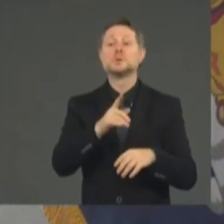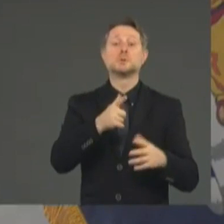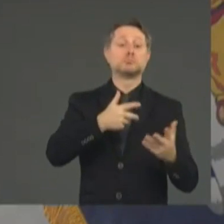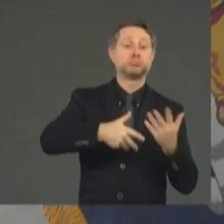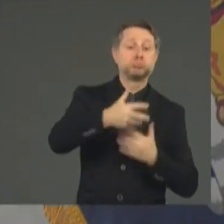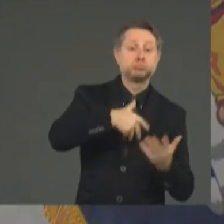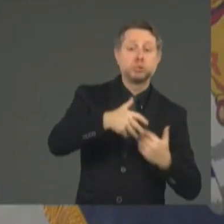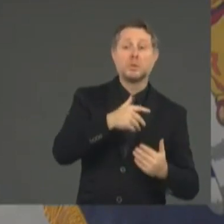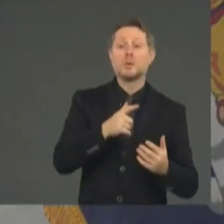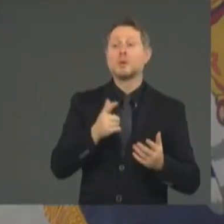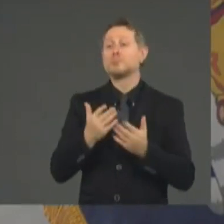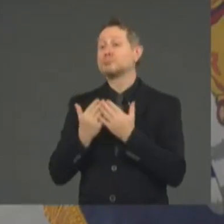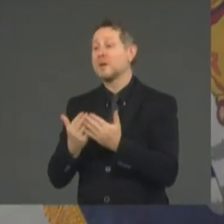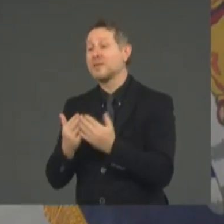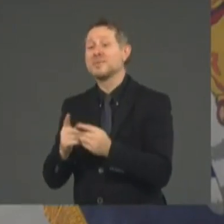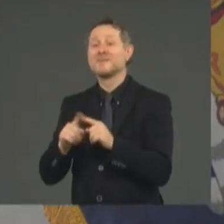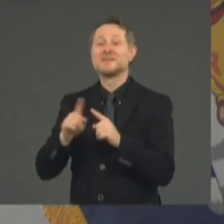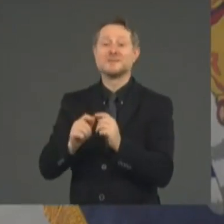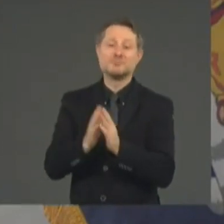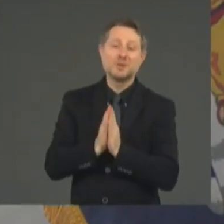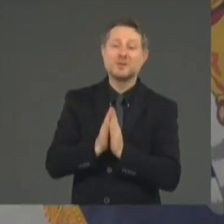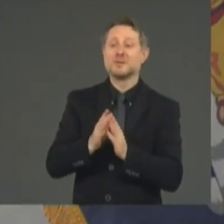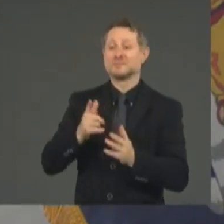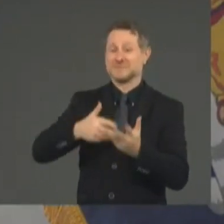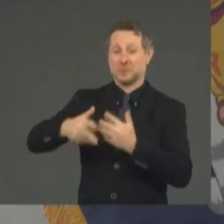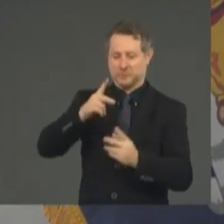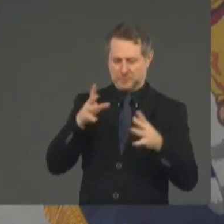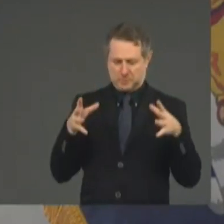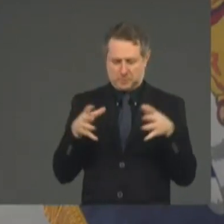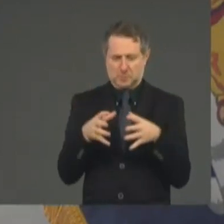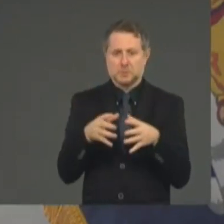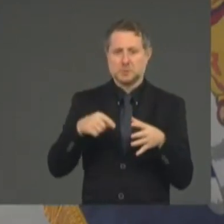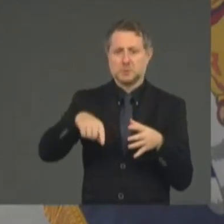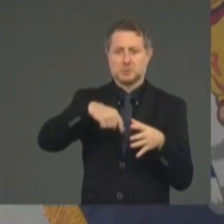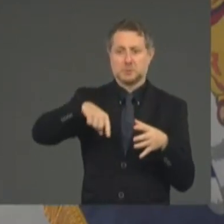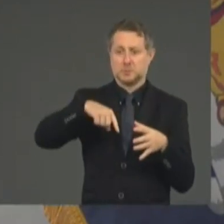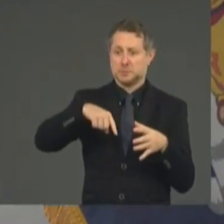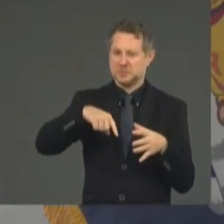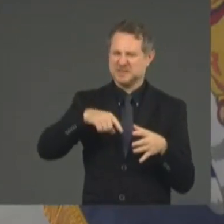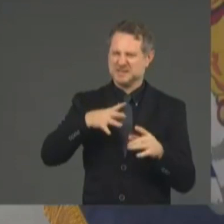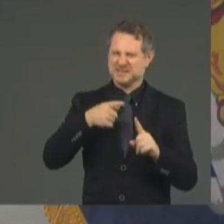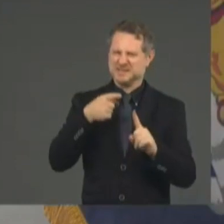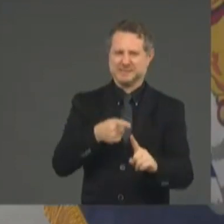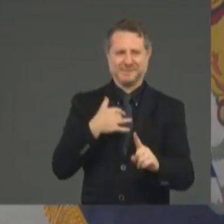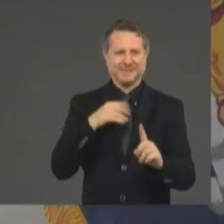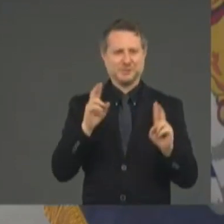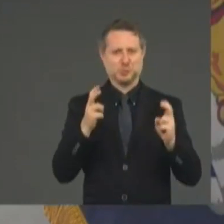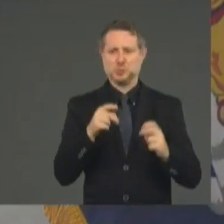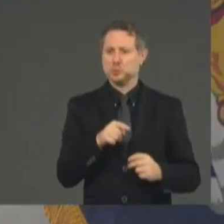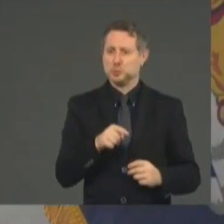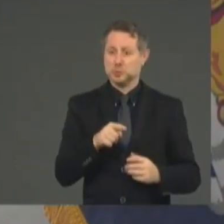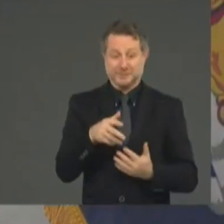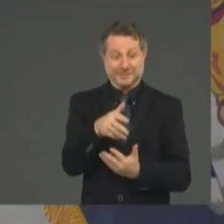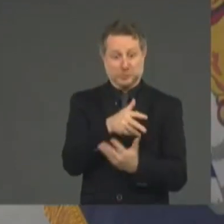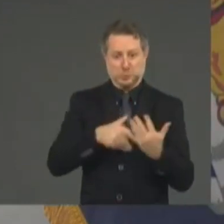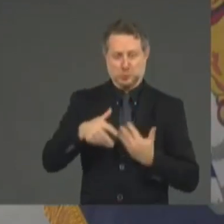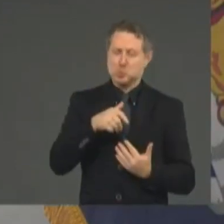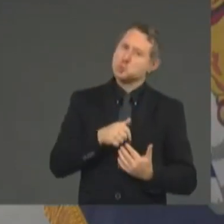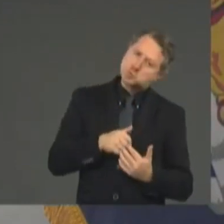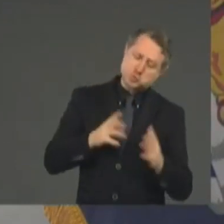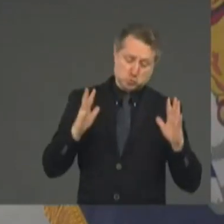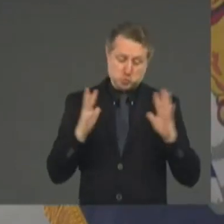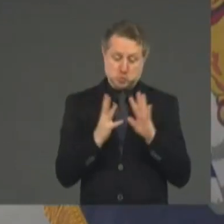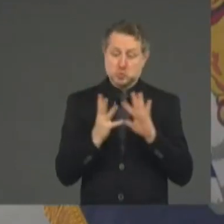anywhere where you have the concentration and the density, the gatherings, that is the issue. The gathering is the issue. Remember what